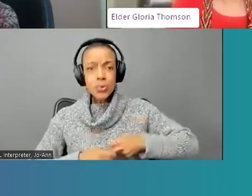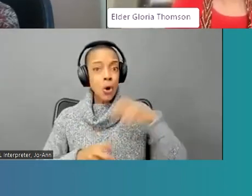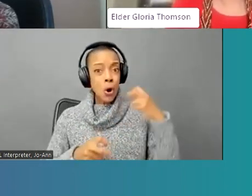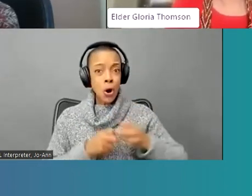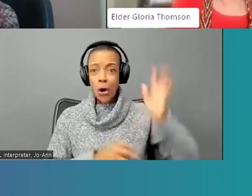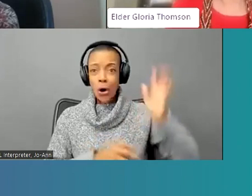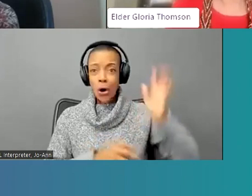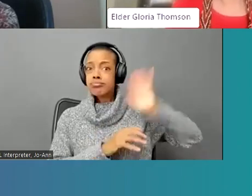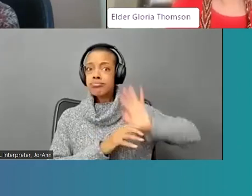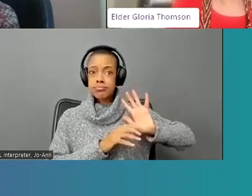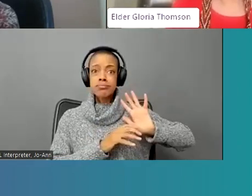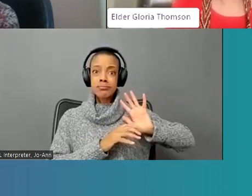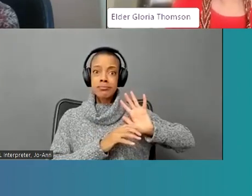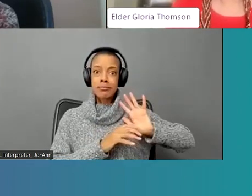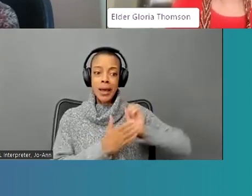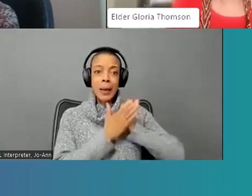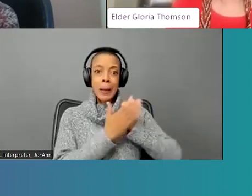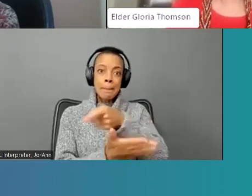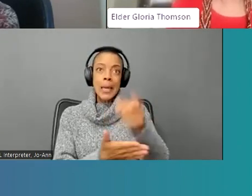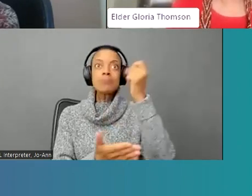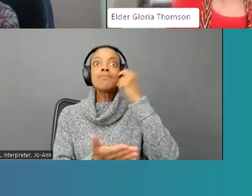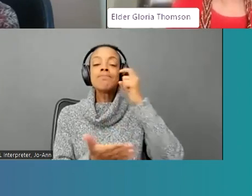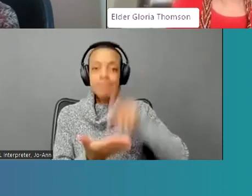And yet some people do